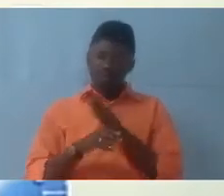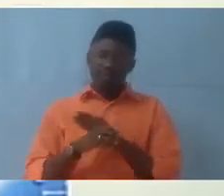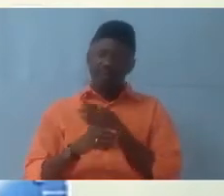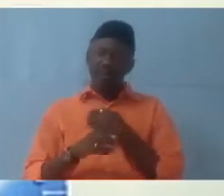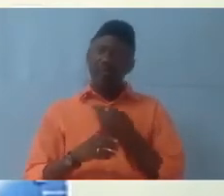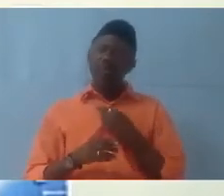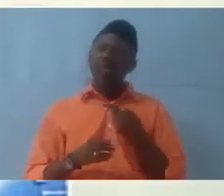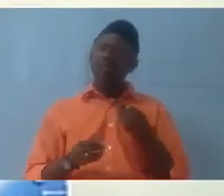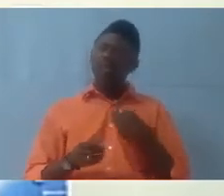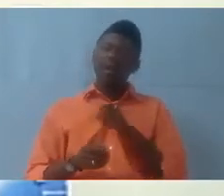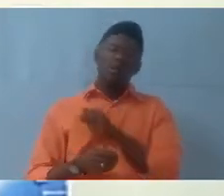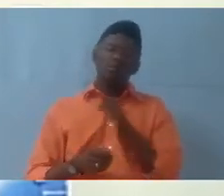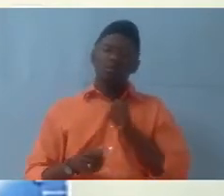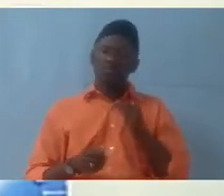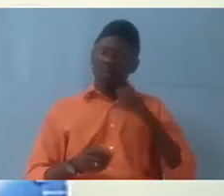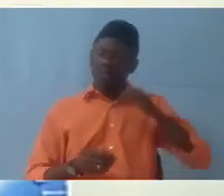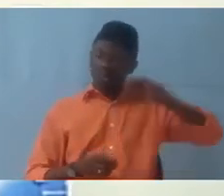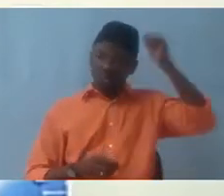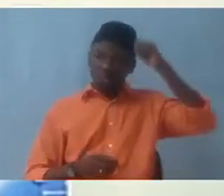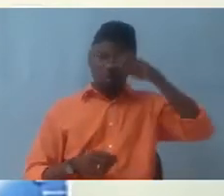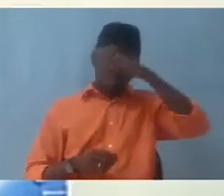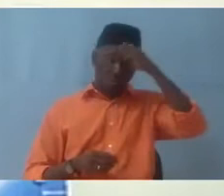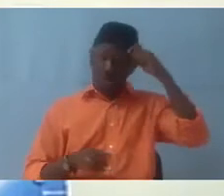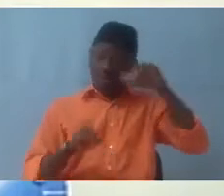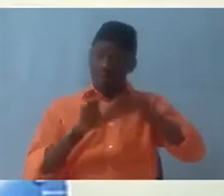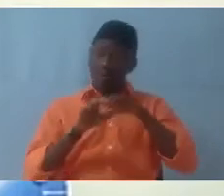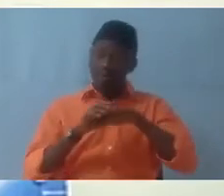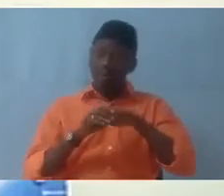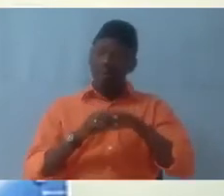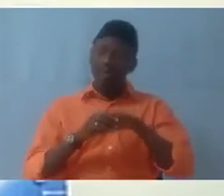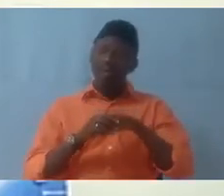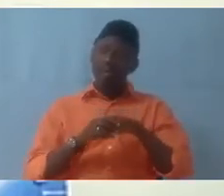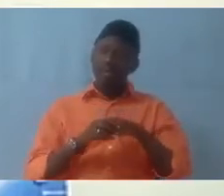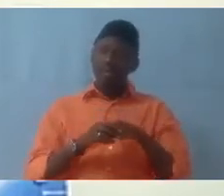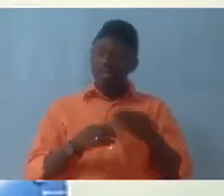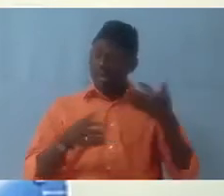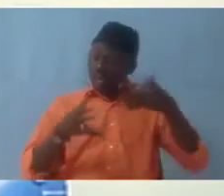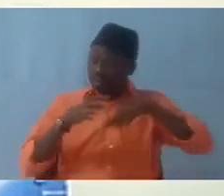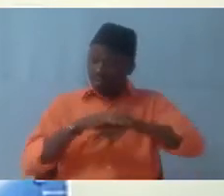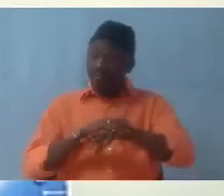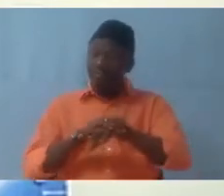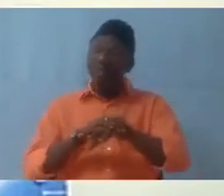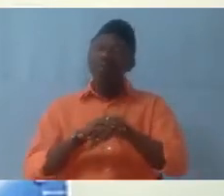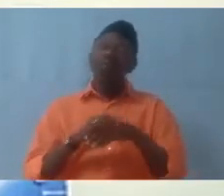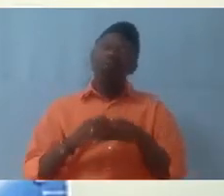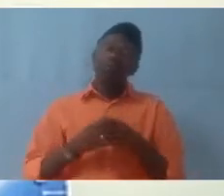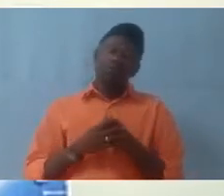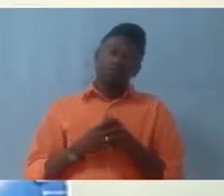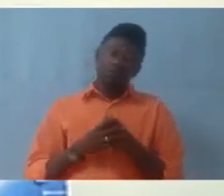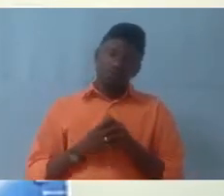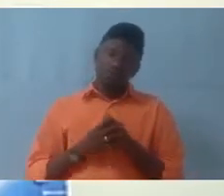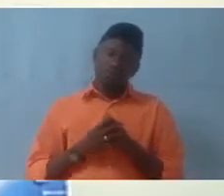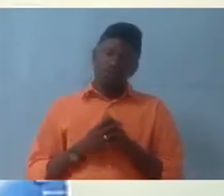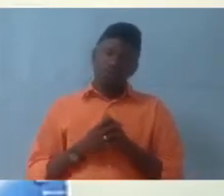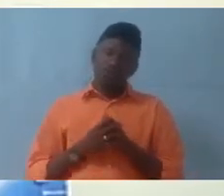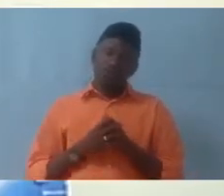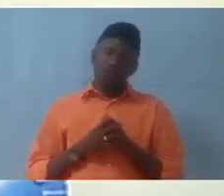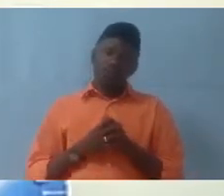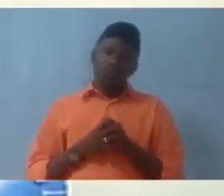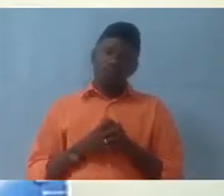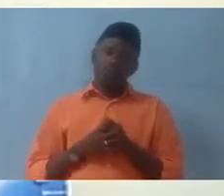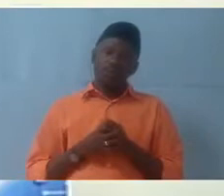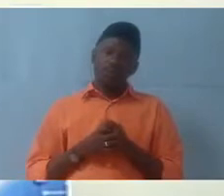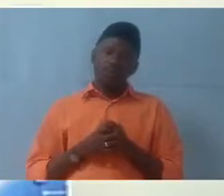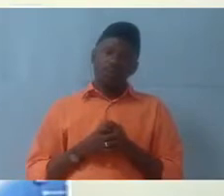before the intervention of some of our senior colleagues. Way nak bala suñ yenen kalifa yi di ci dugal sen loxo rek in trying